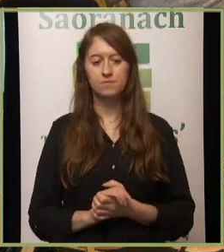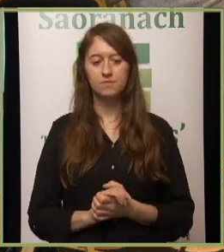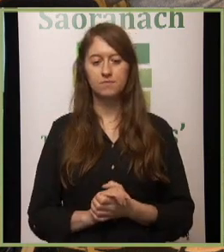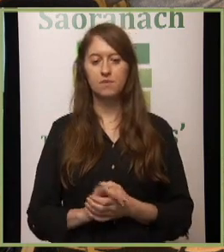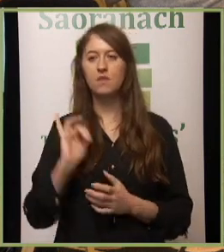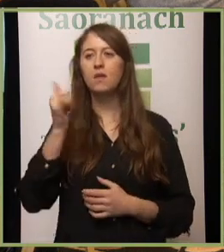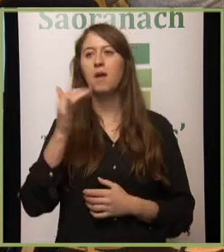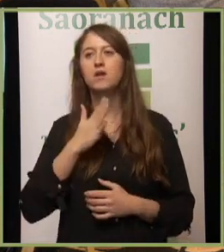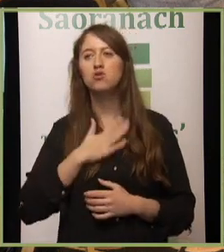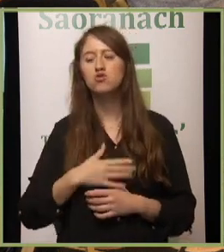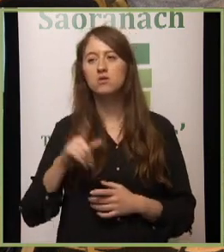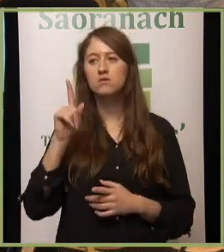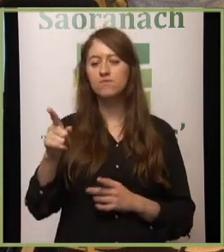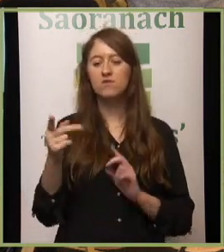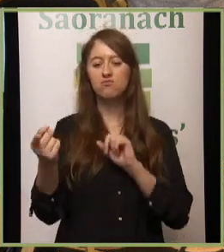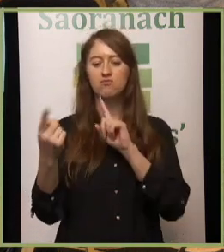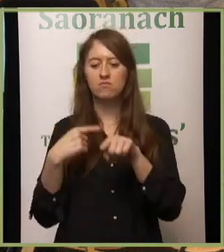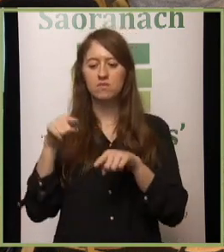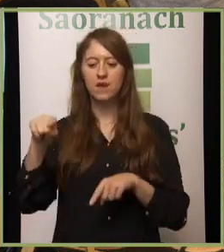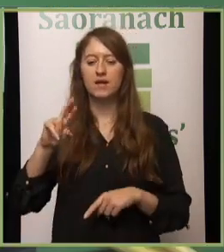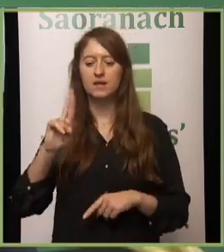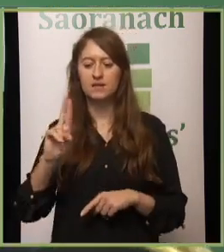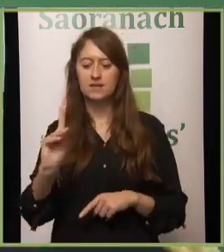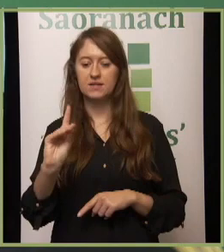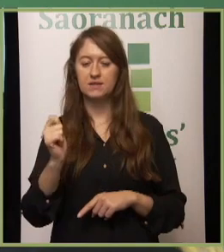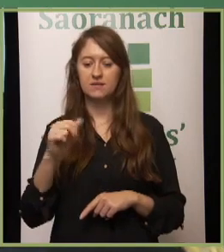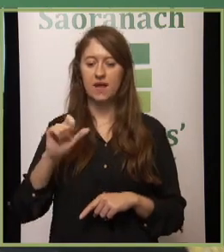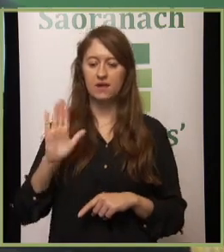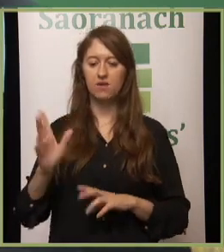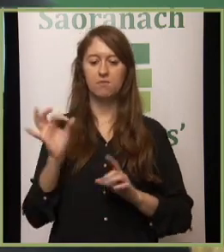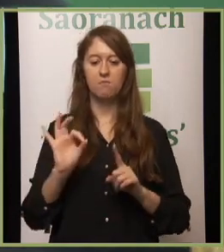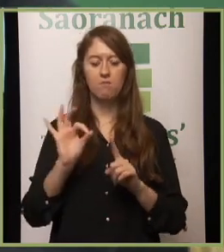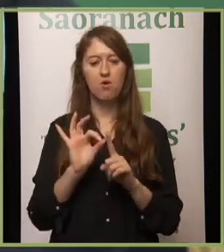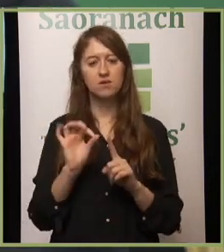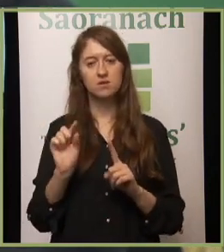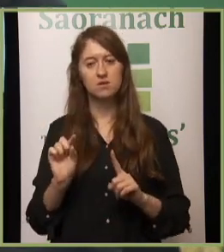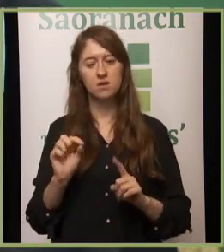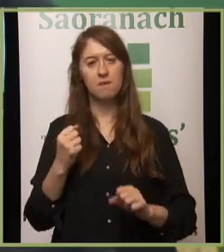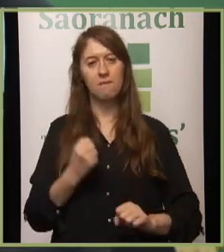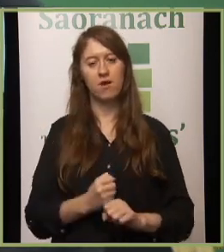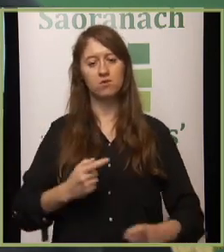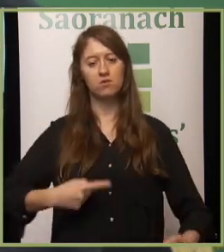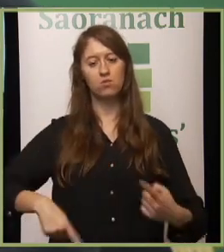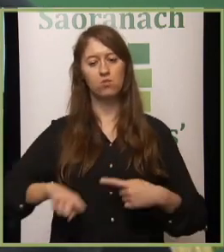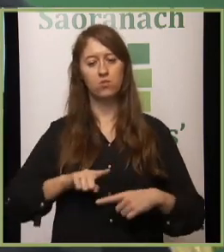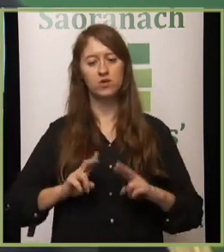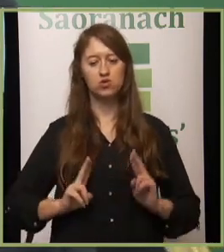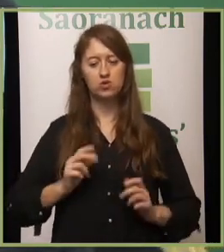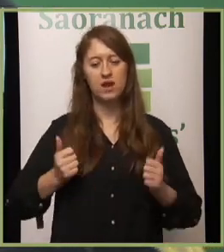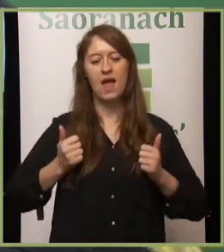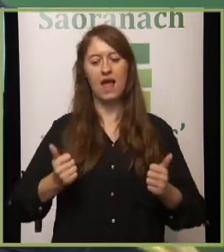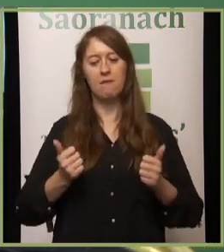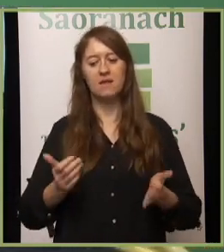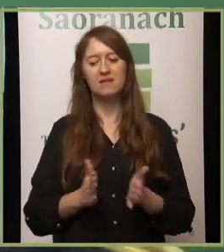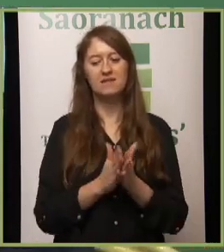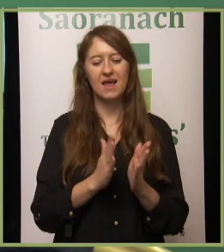Maybe just to deal with Daniel's point about being able to sell off little small